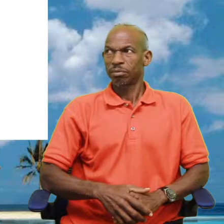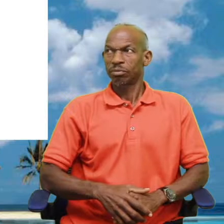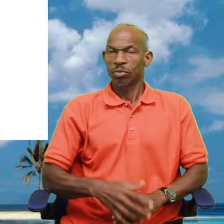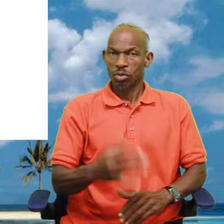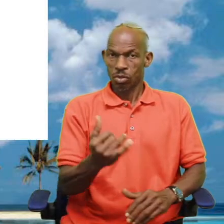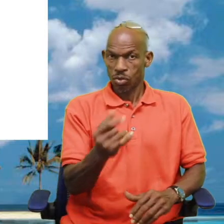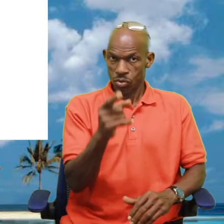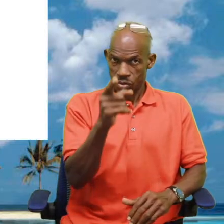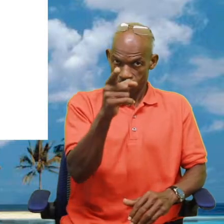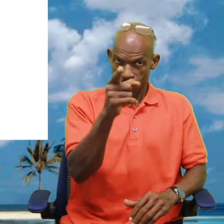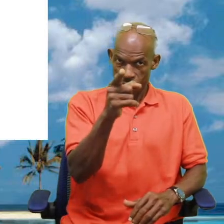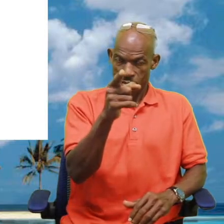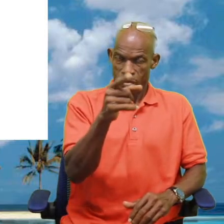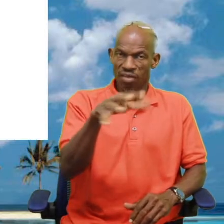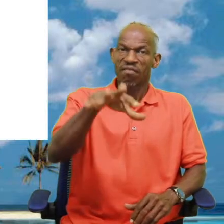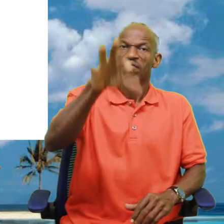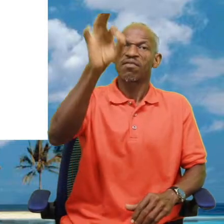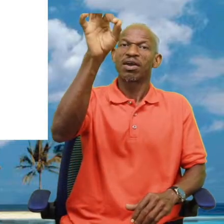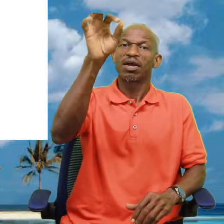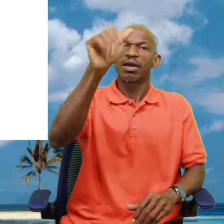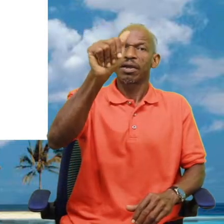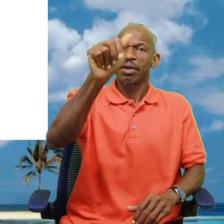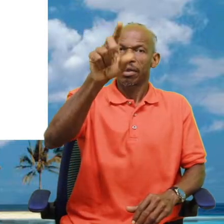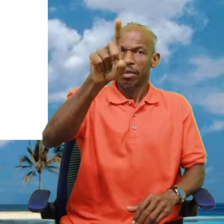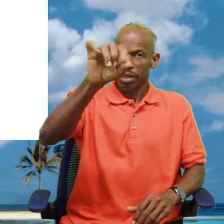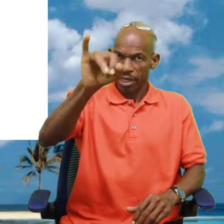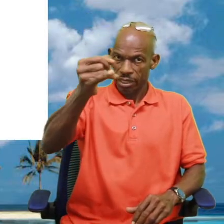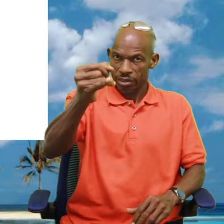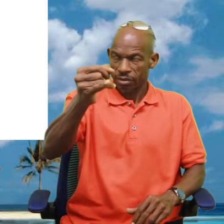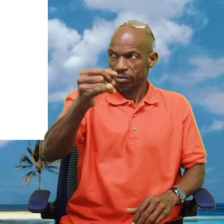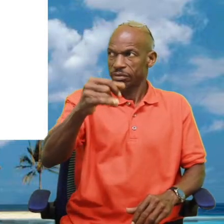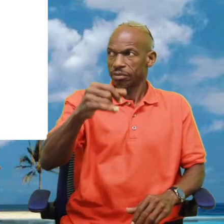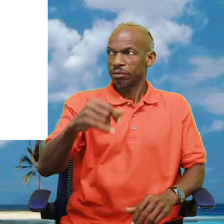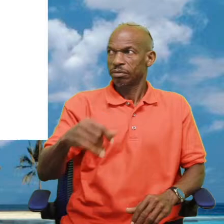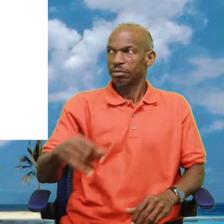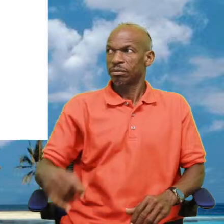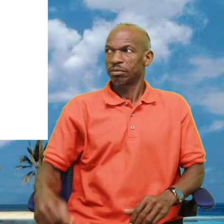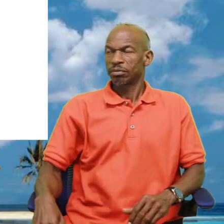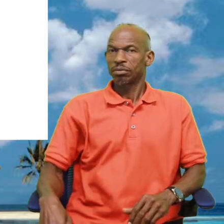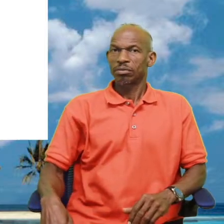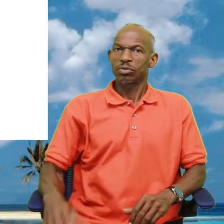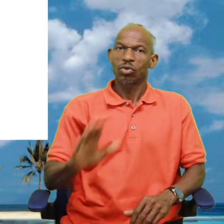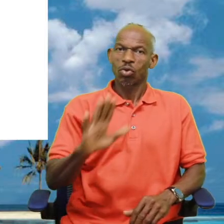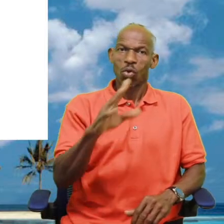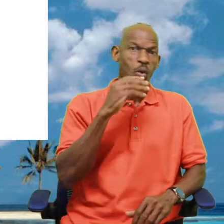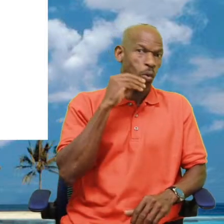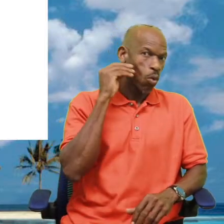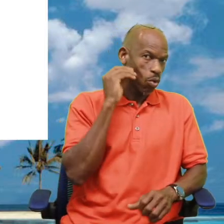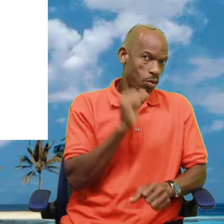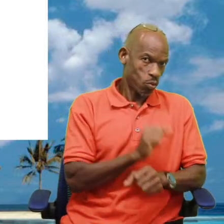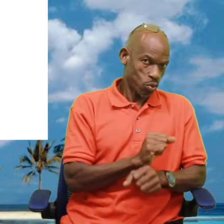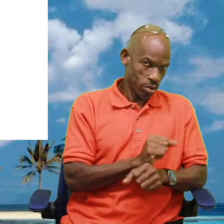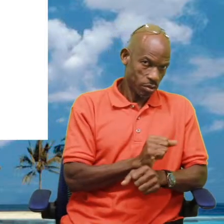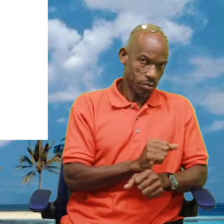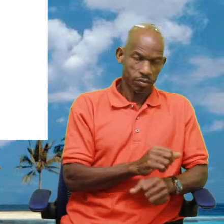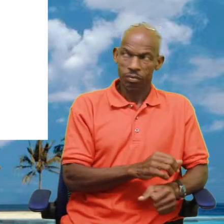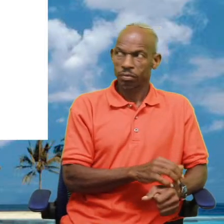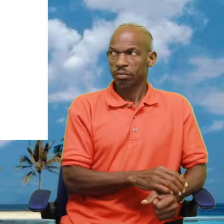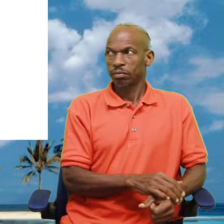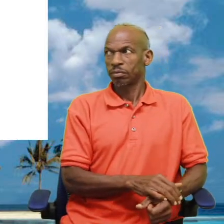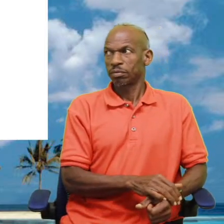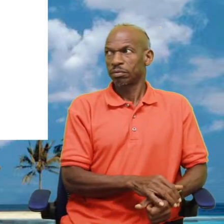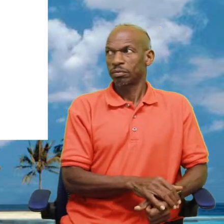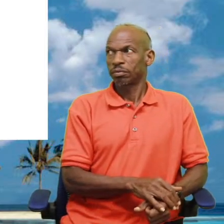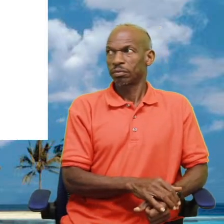find the adjectives to this. So we have shoe, and this will be your home lesson. So I want you to